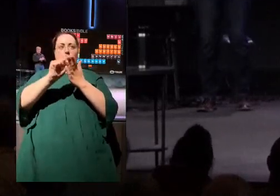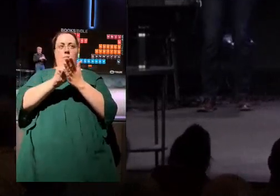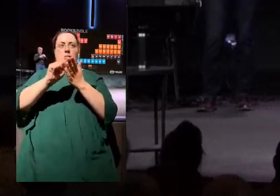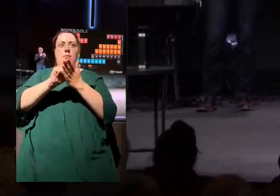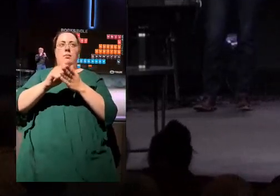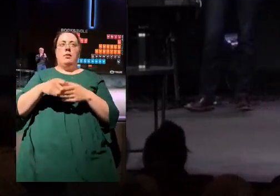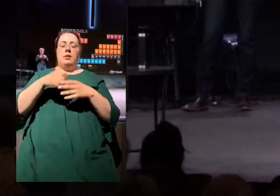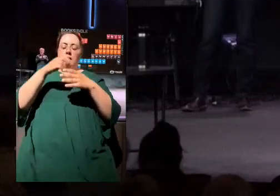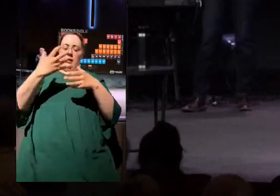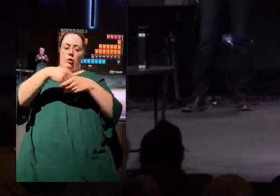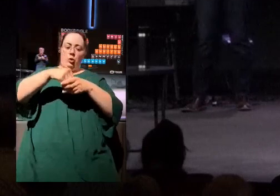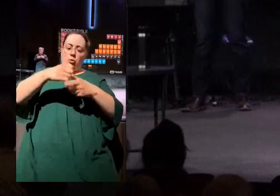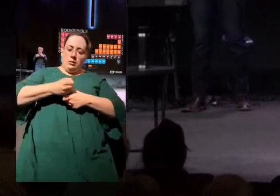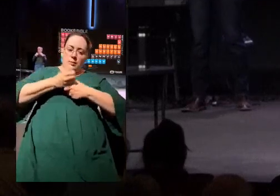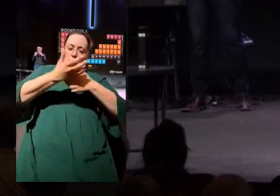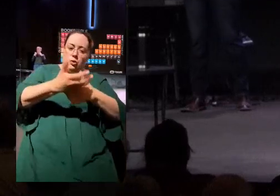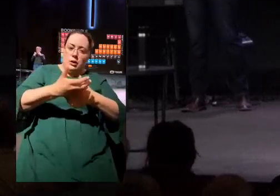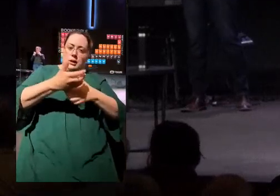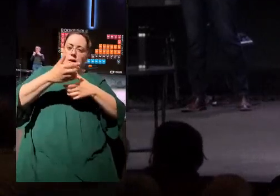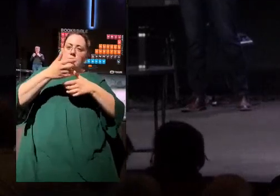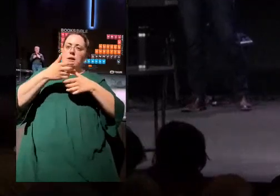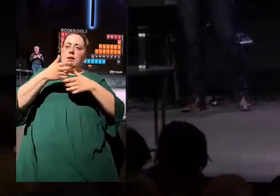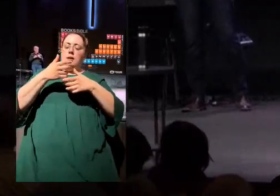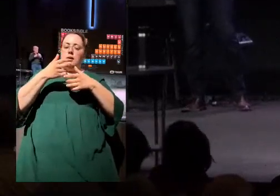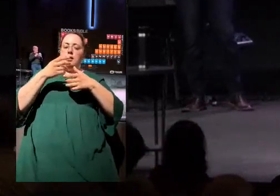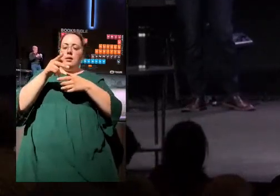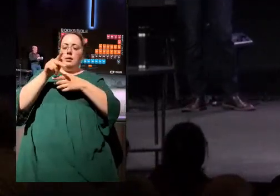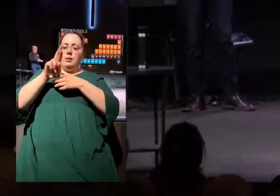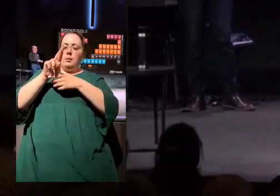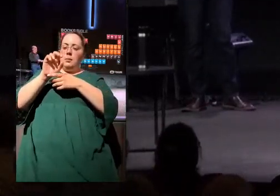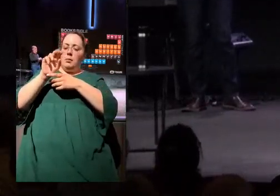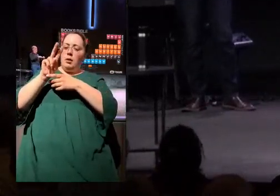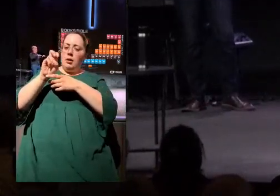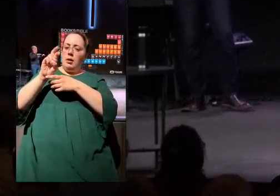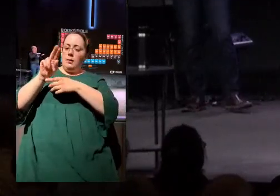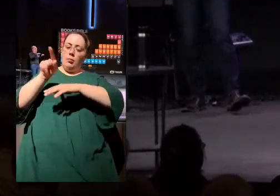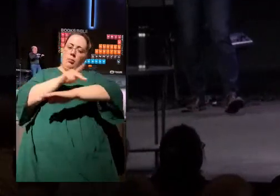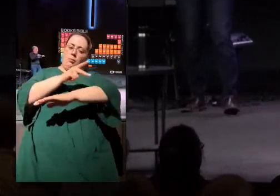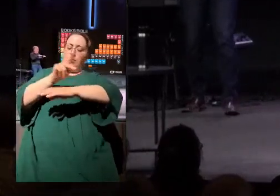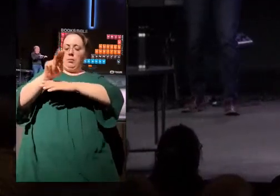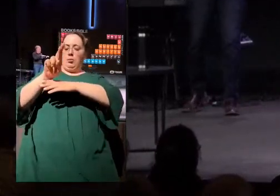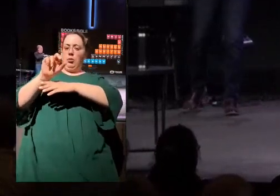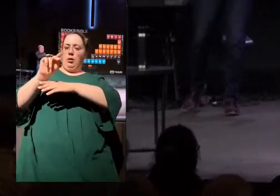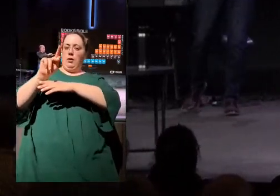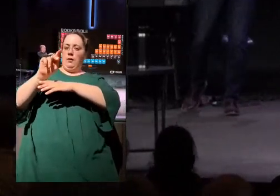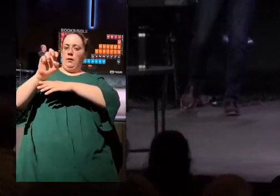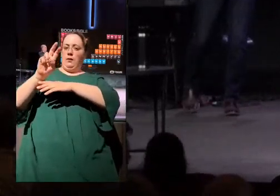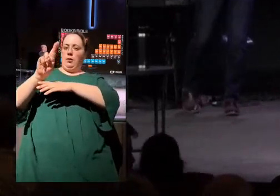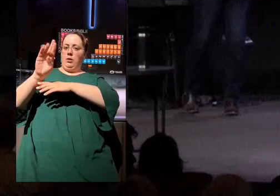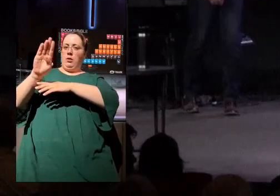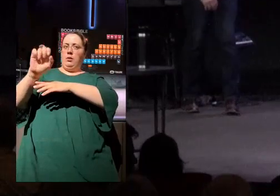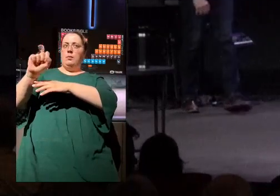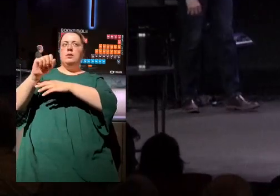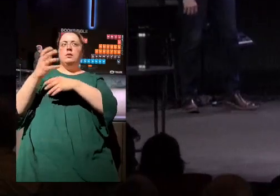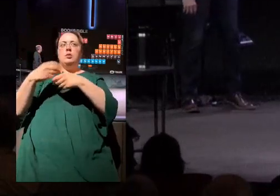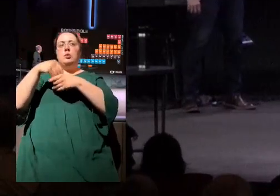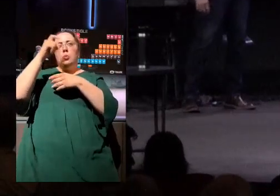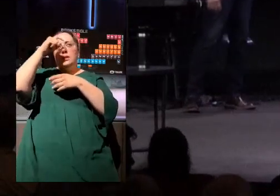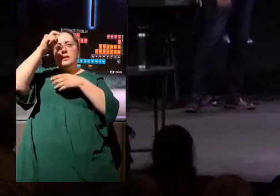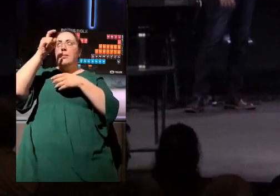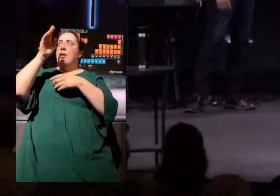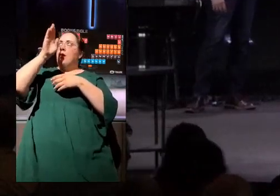It includes proverbs. It's all about how to live in such a way that we're living by God's wisdom, the life that He wants us to